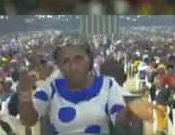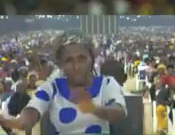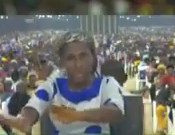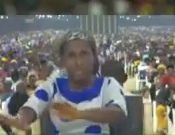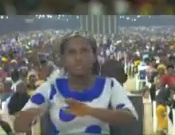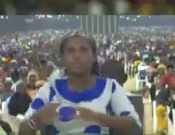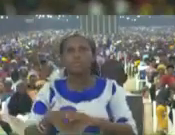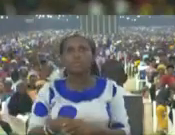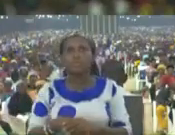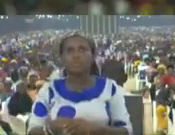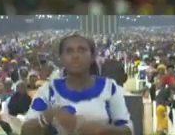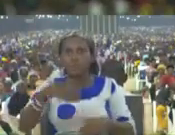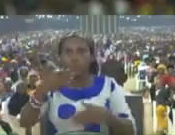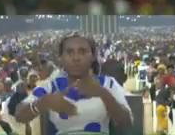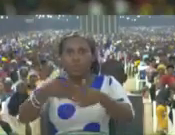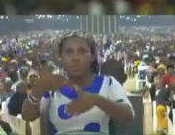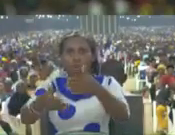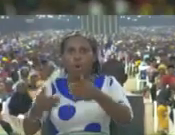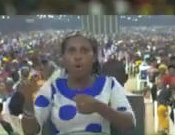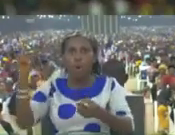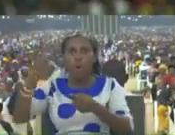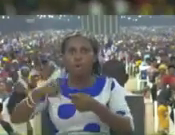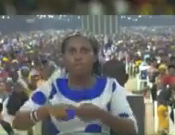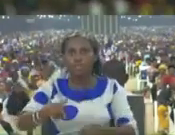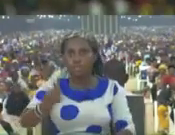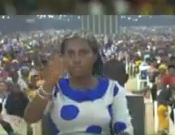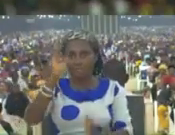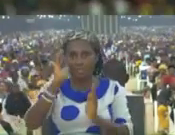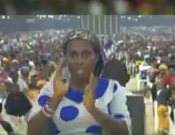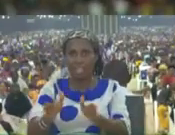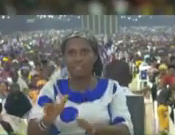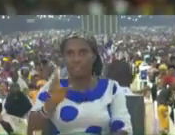And it went on until it remained just this boy.